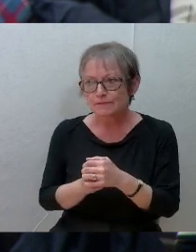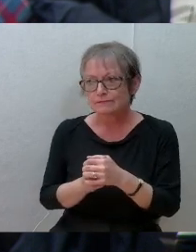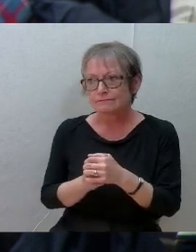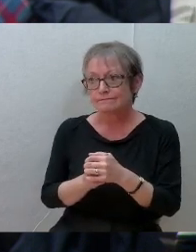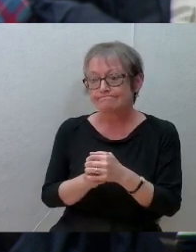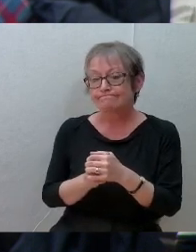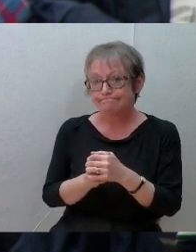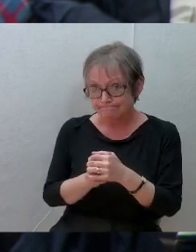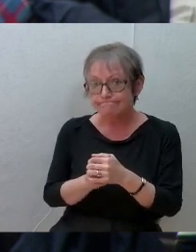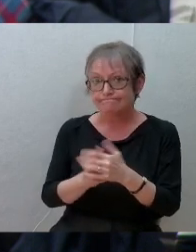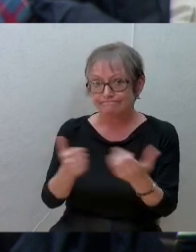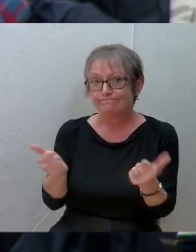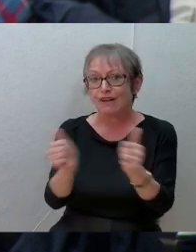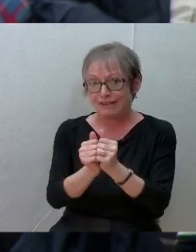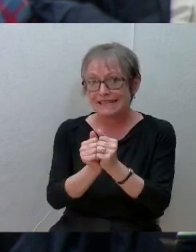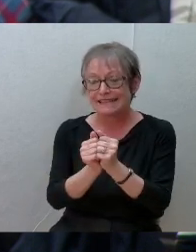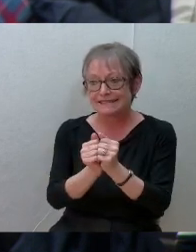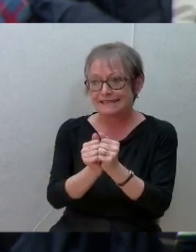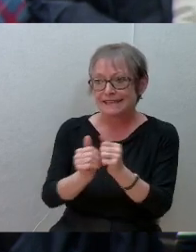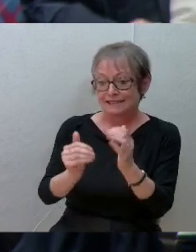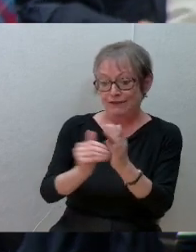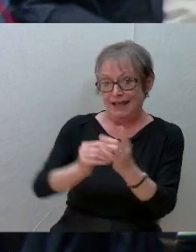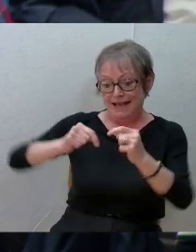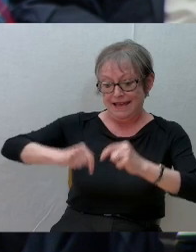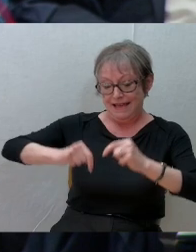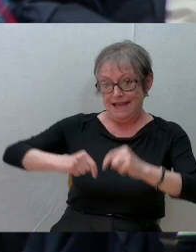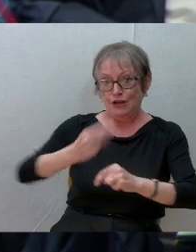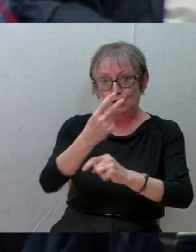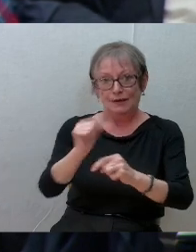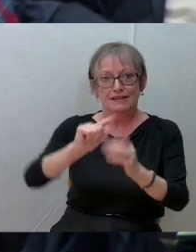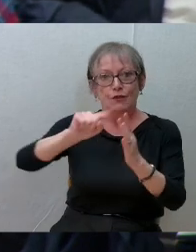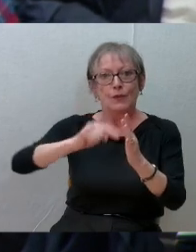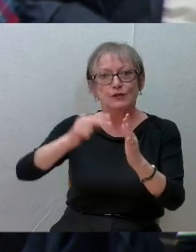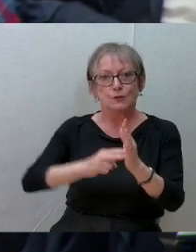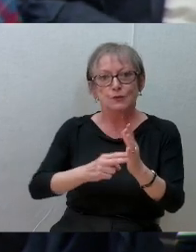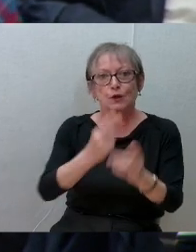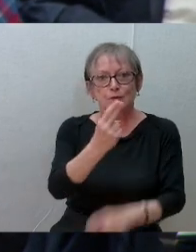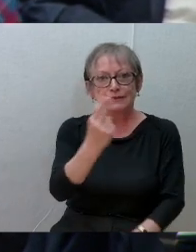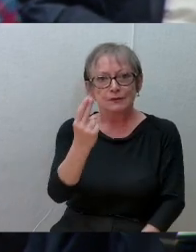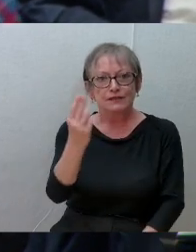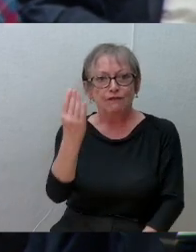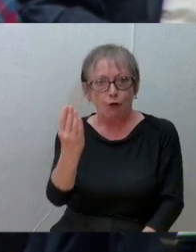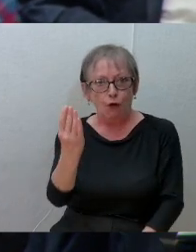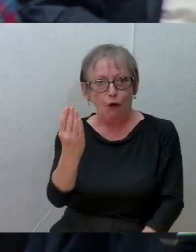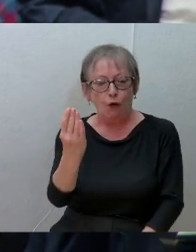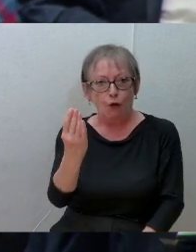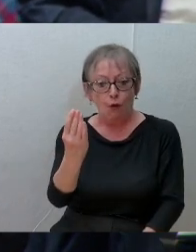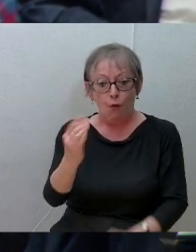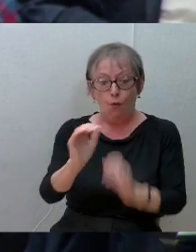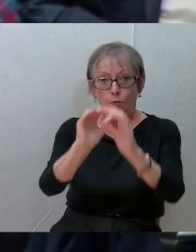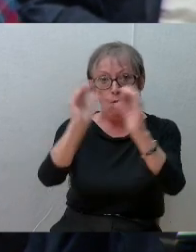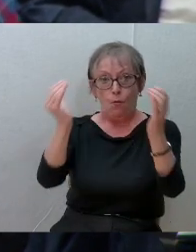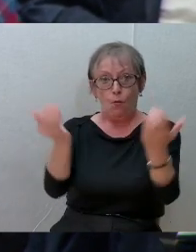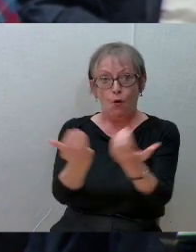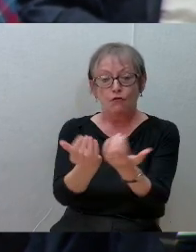not be more fitting that Sabir joins us today, the 20th of June, 2024, which marks the World